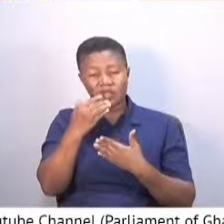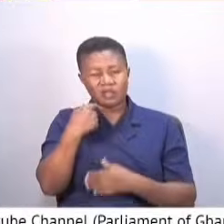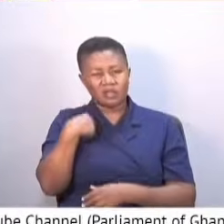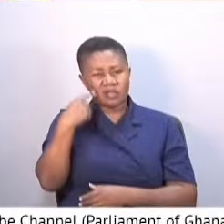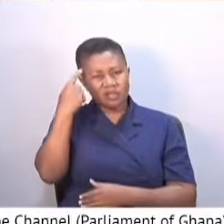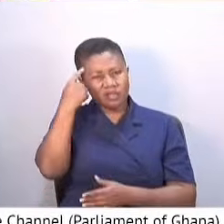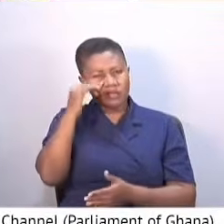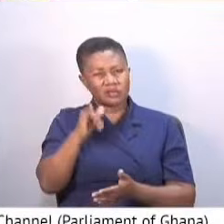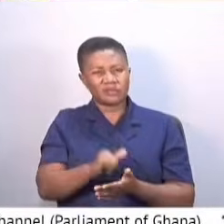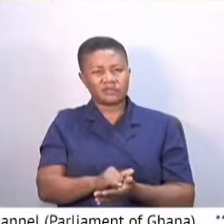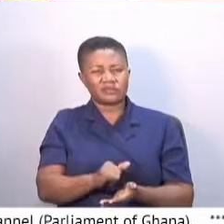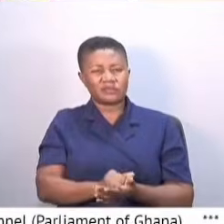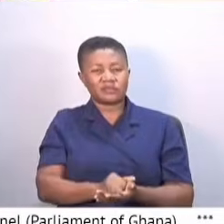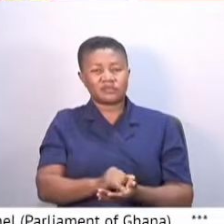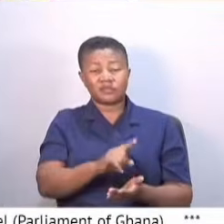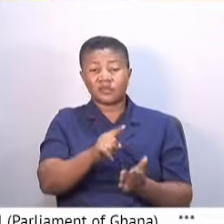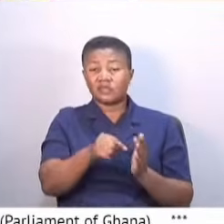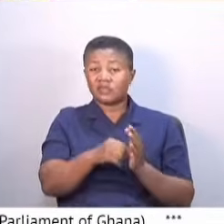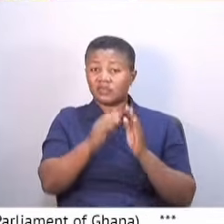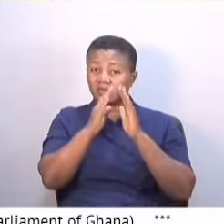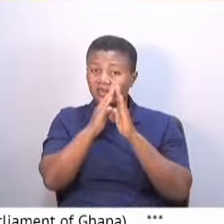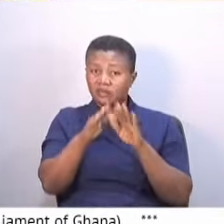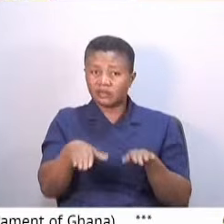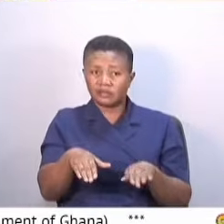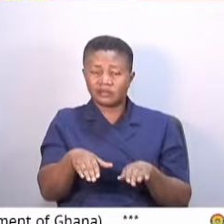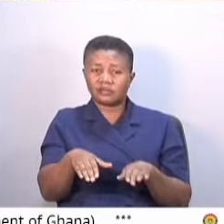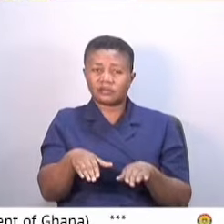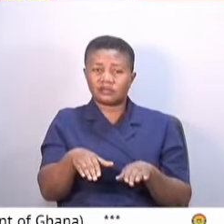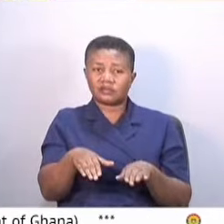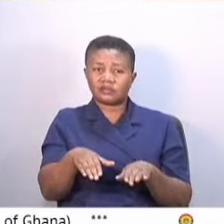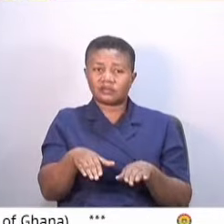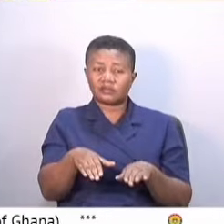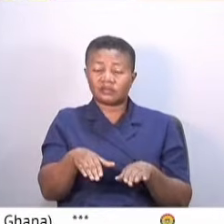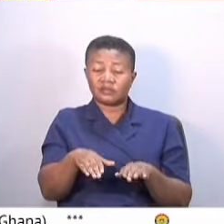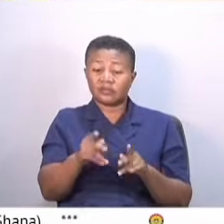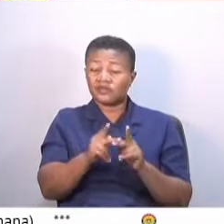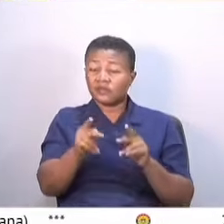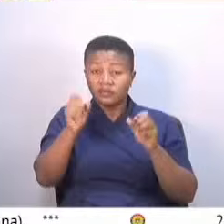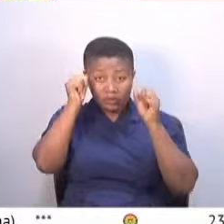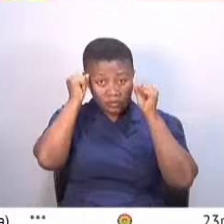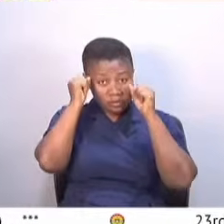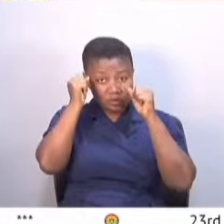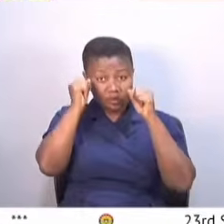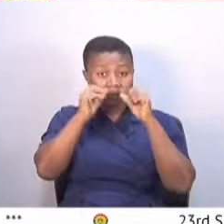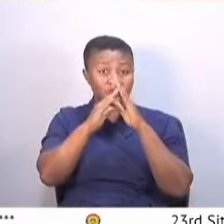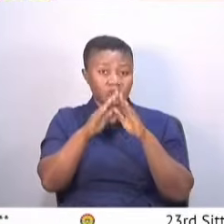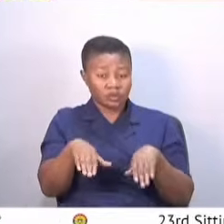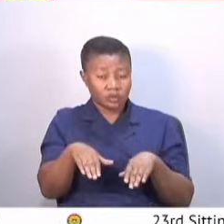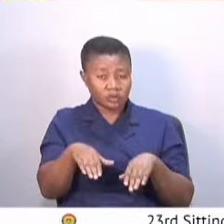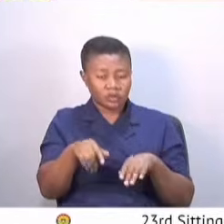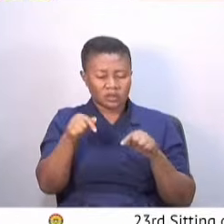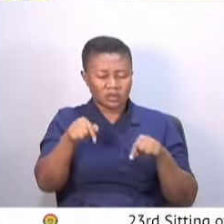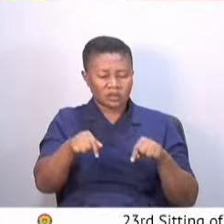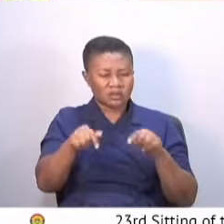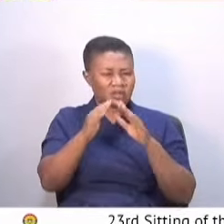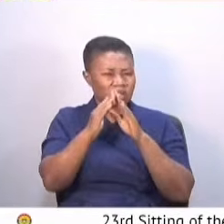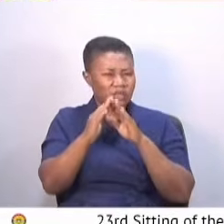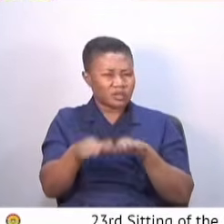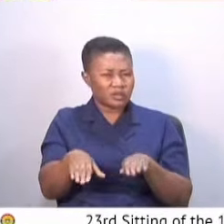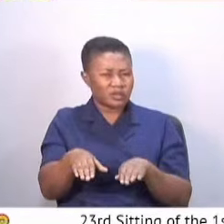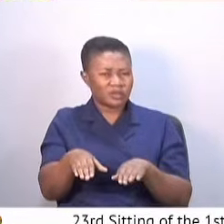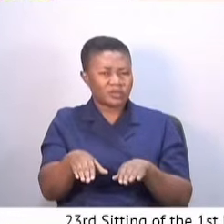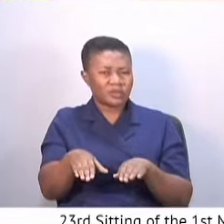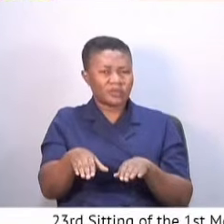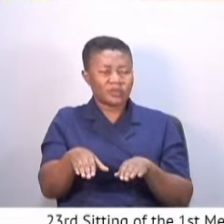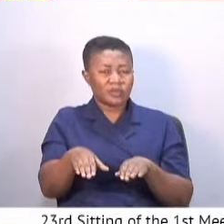that this house is a very serious house. This house